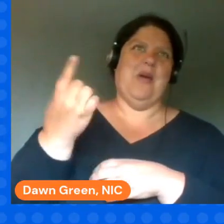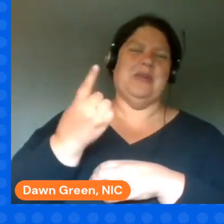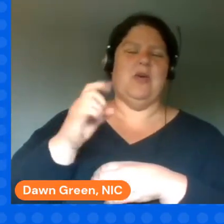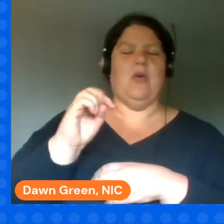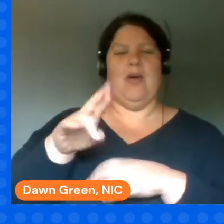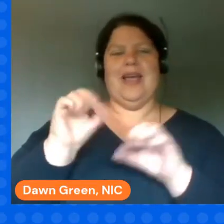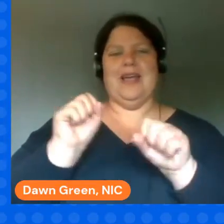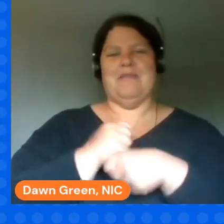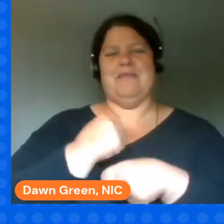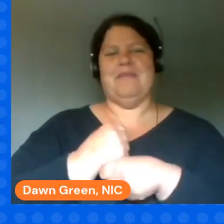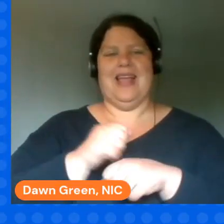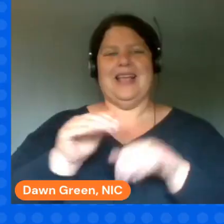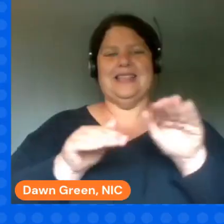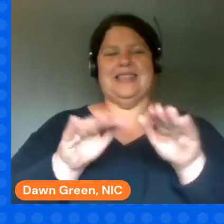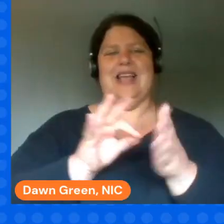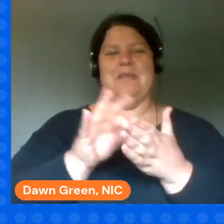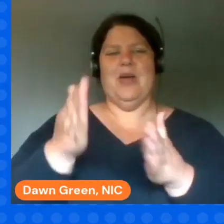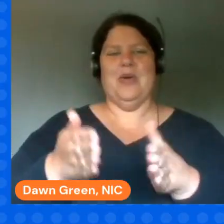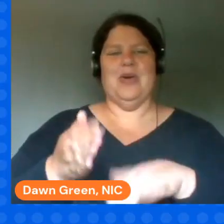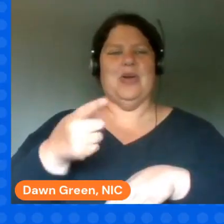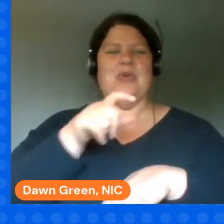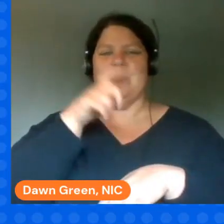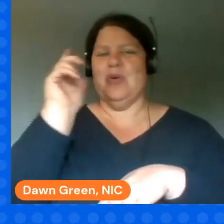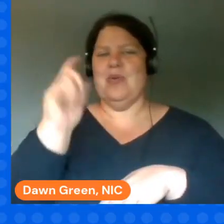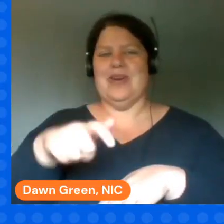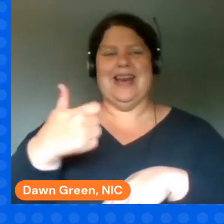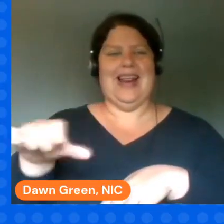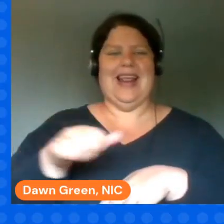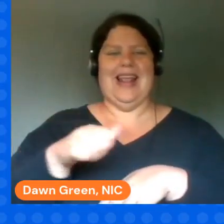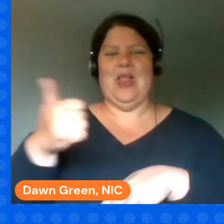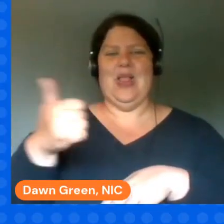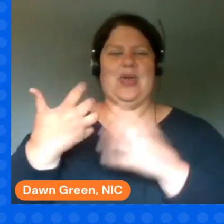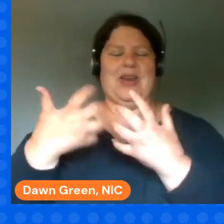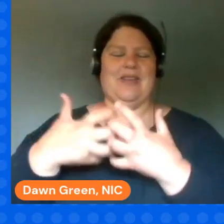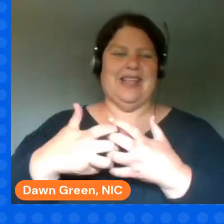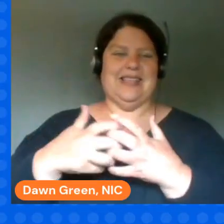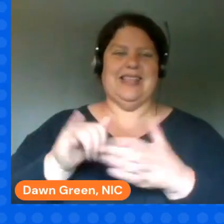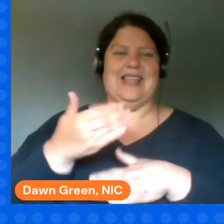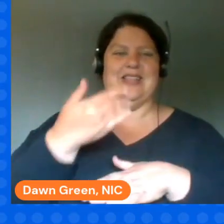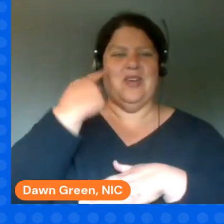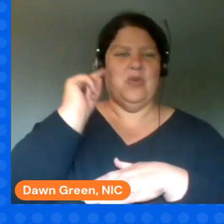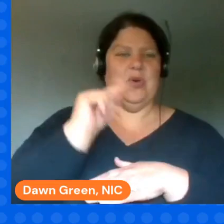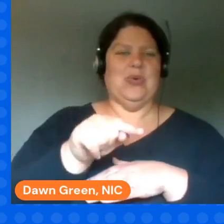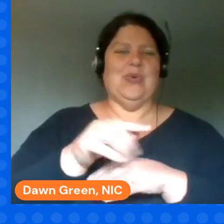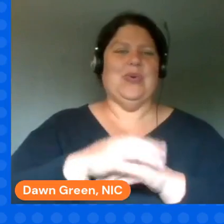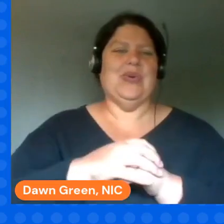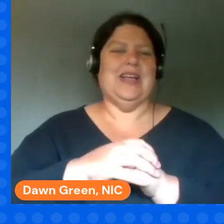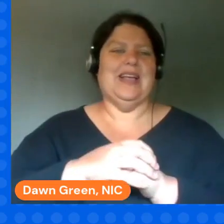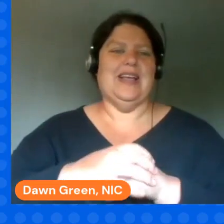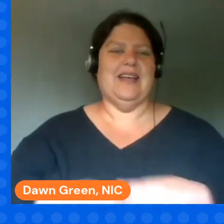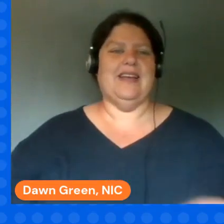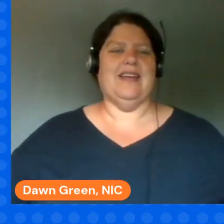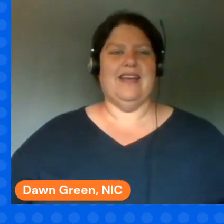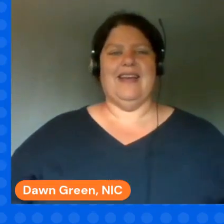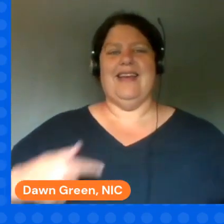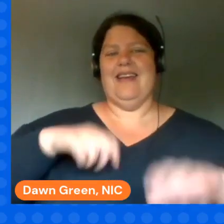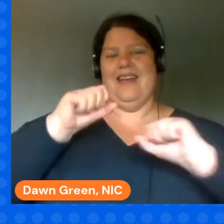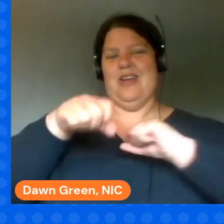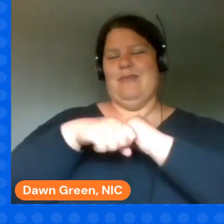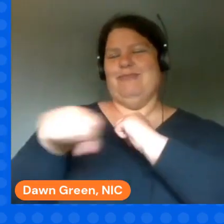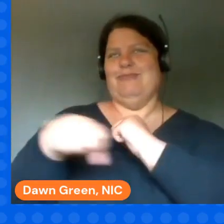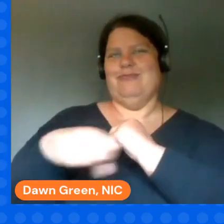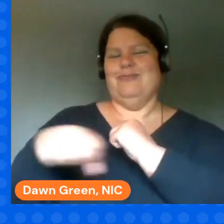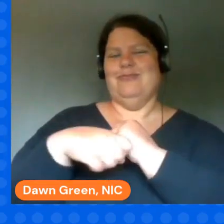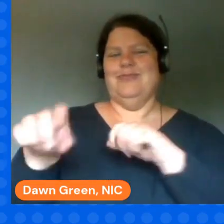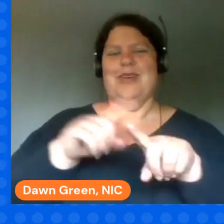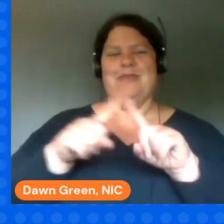like you don't need any extra peripheral devices. It's just like right there for you. I could go on and on, but like, and then there's the shake, there's